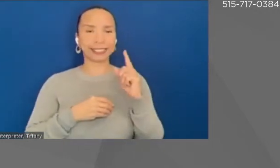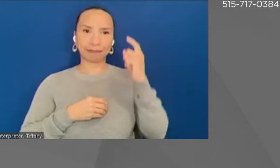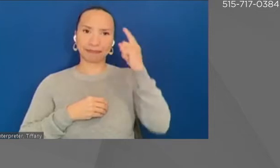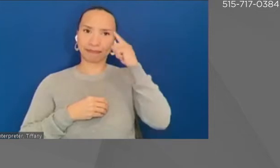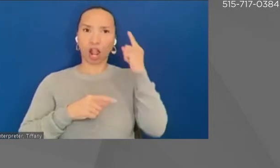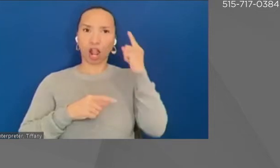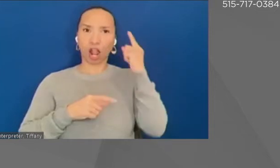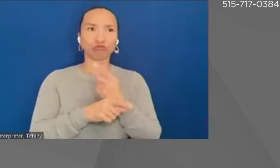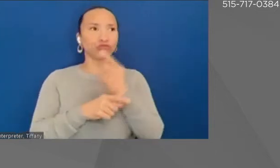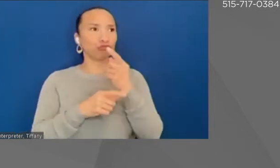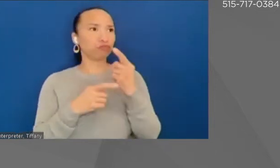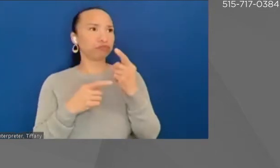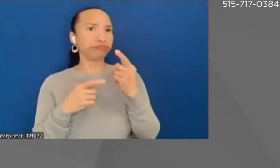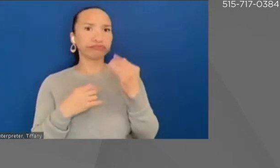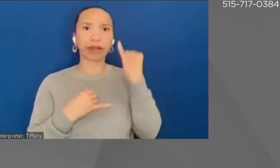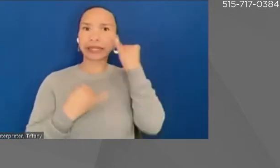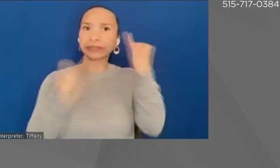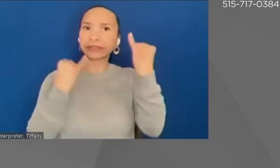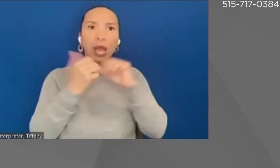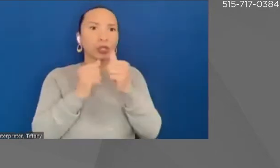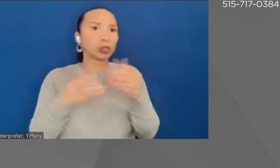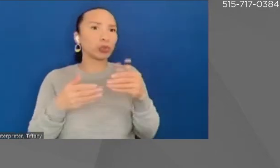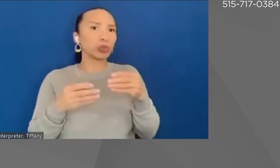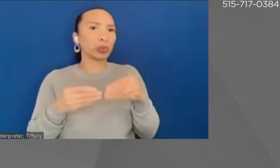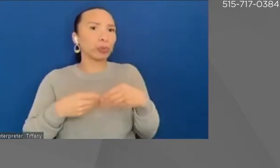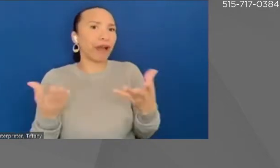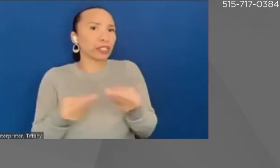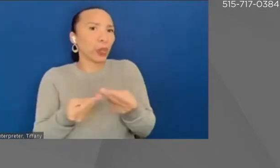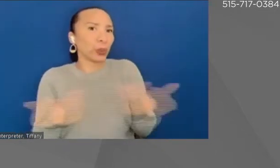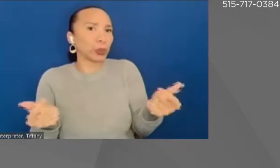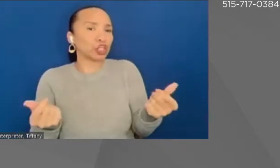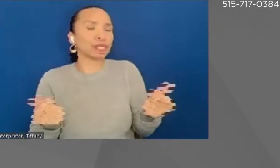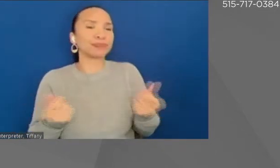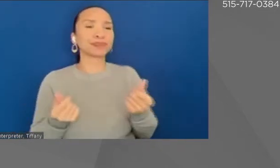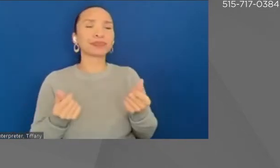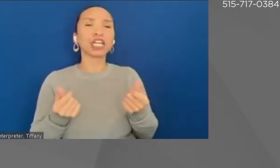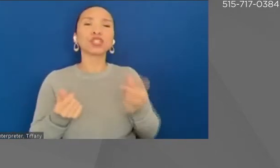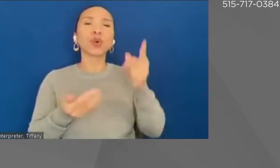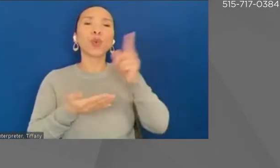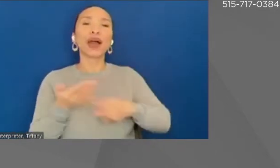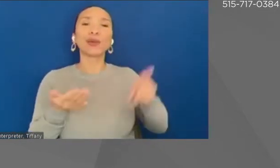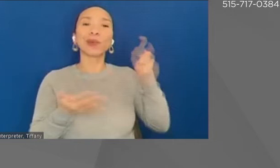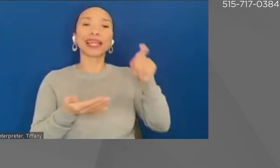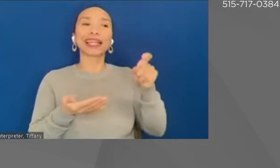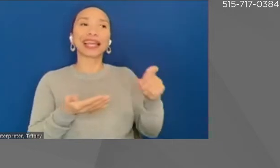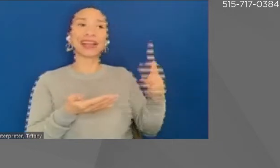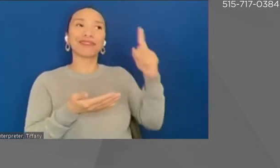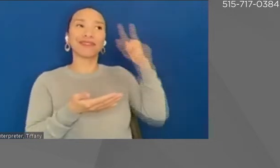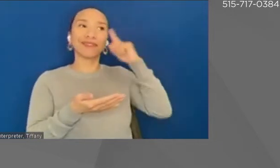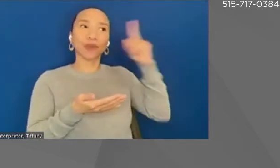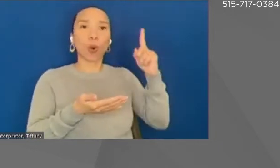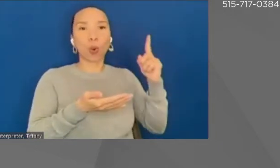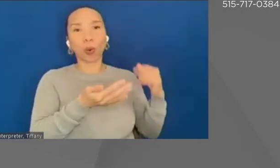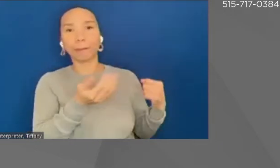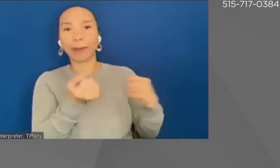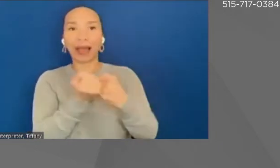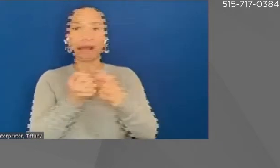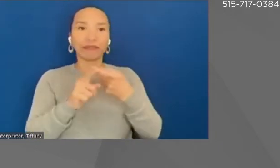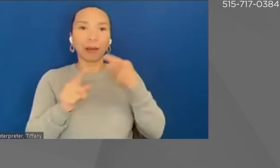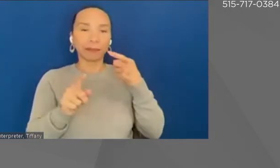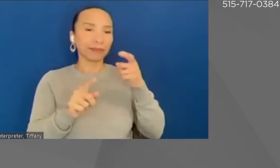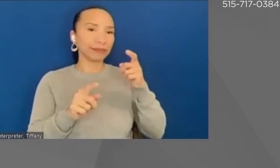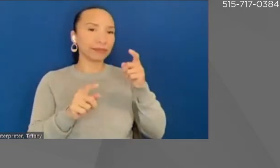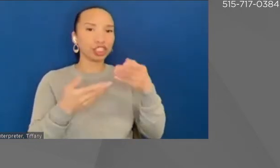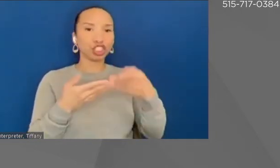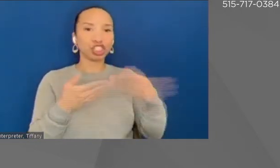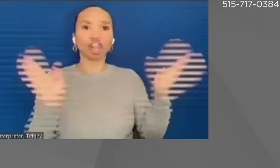talking about today in our society. So what will it take to get buy-in from the general public in these specific, topics we're